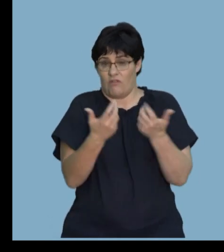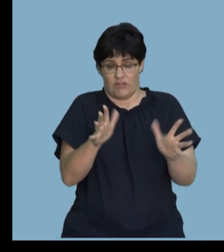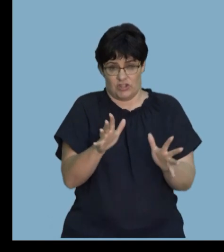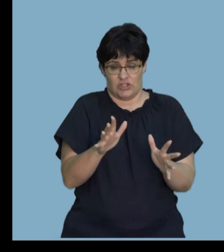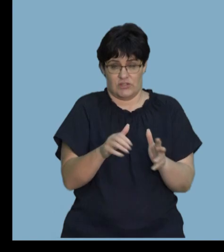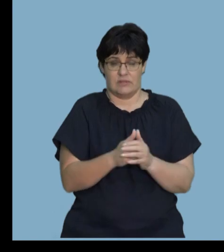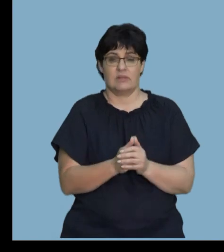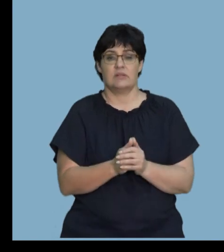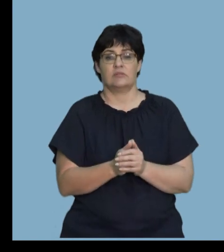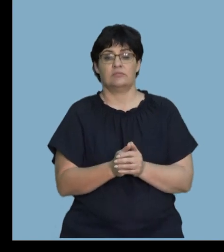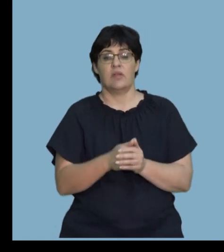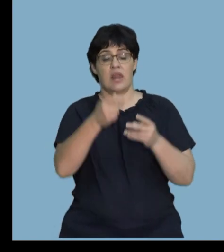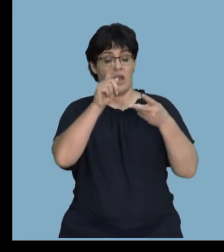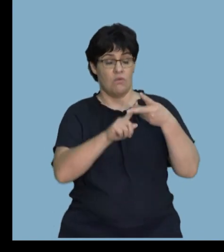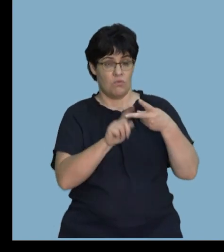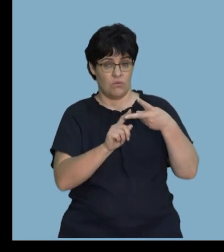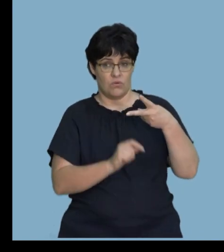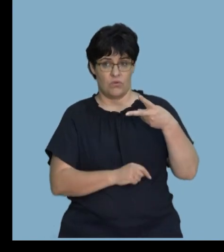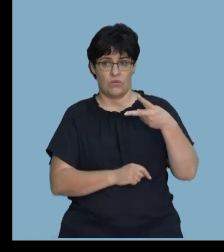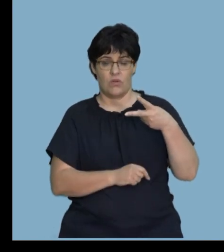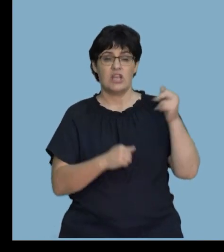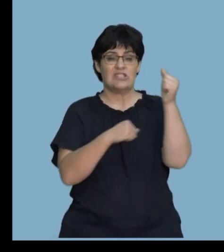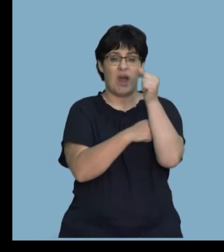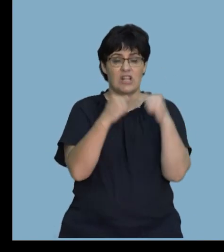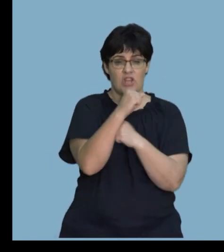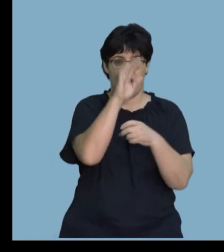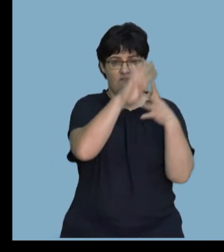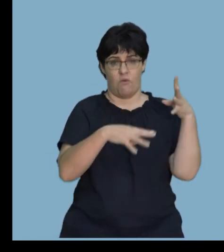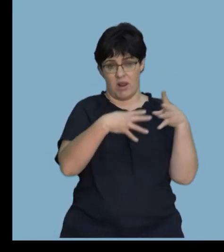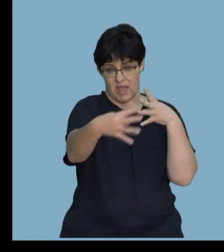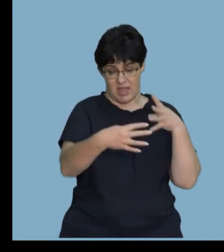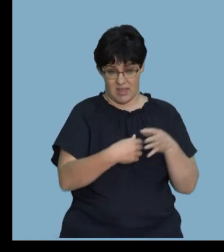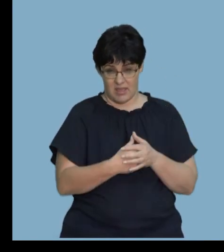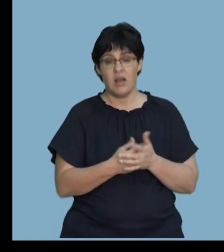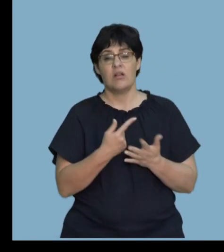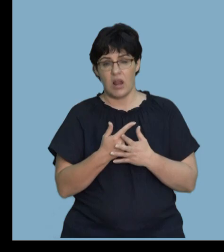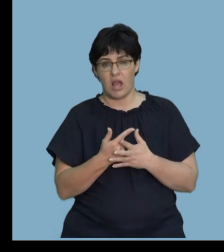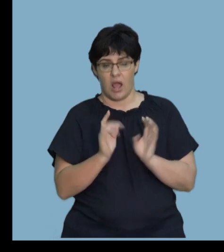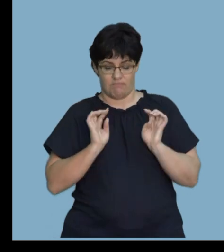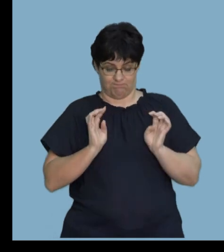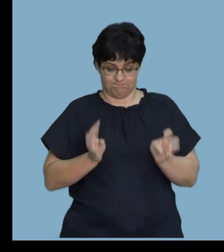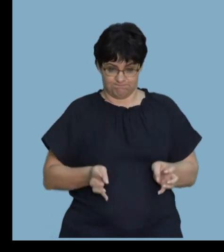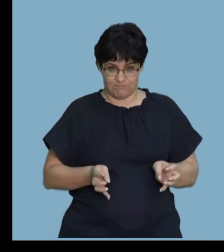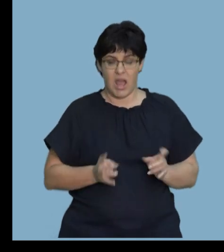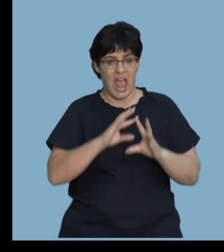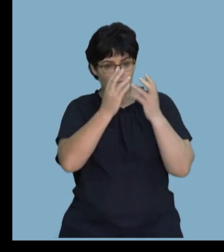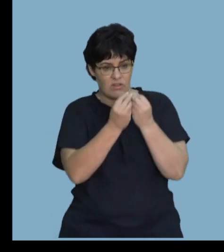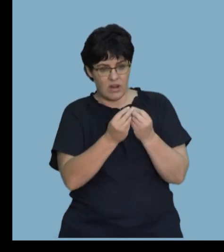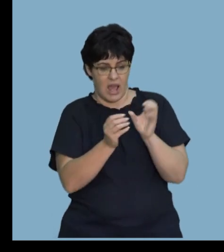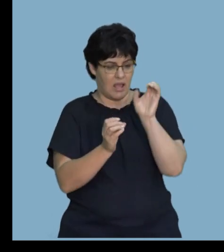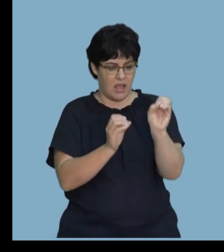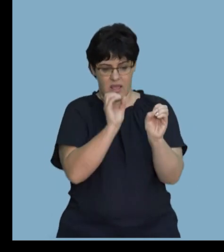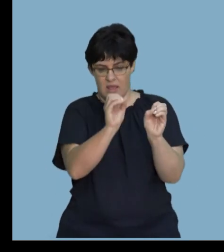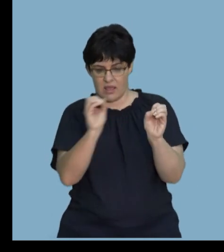in terms of coming up with the structural formula, okay, we must show all the bonds between the atoms that make up